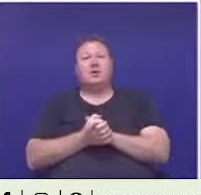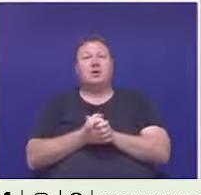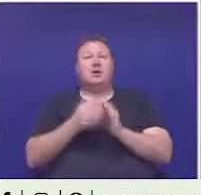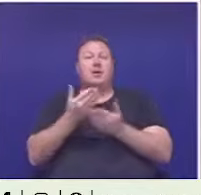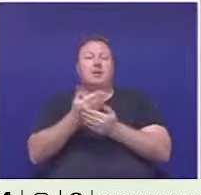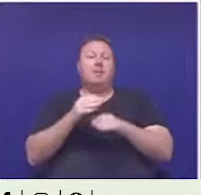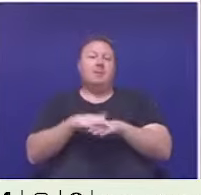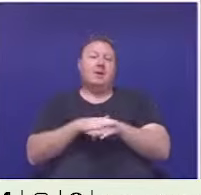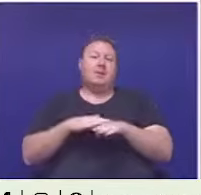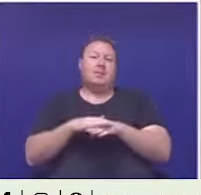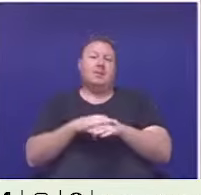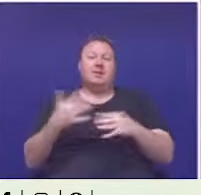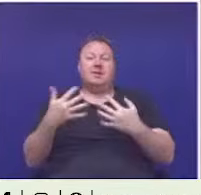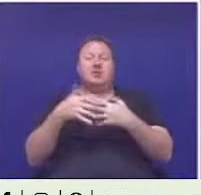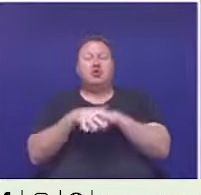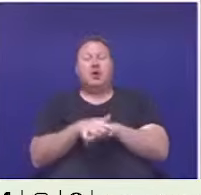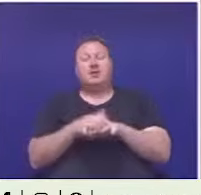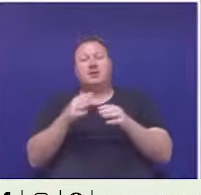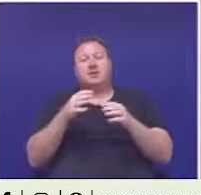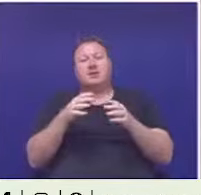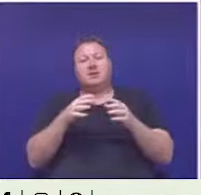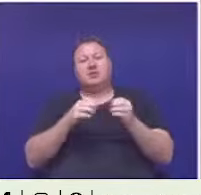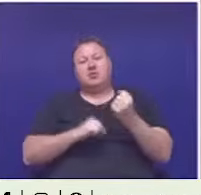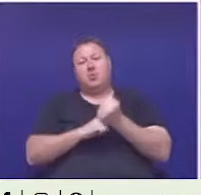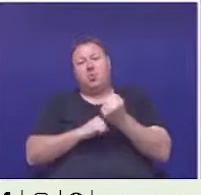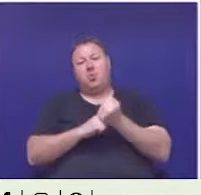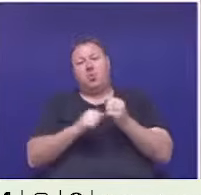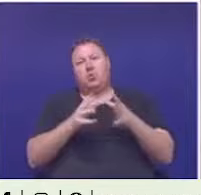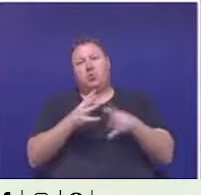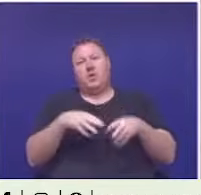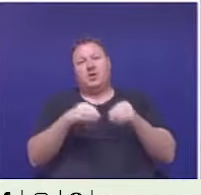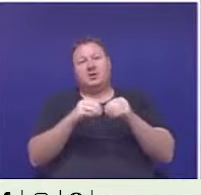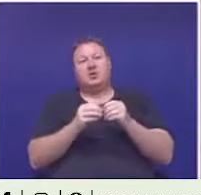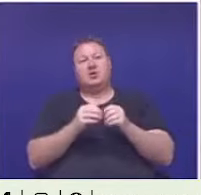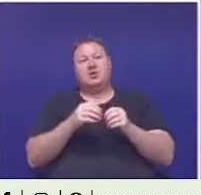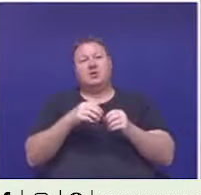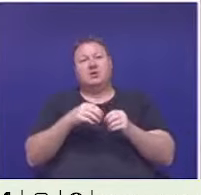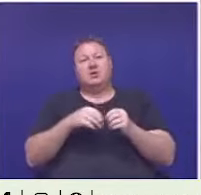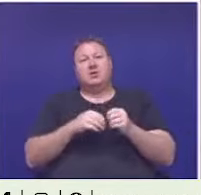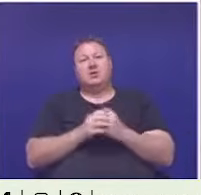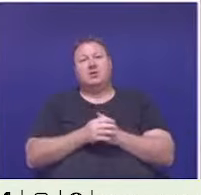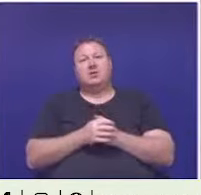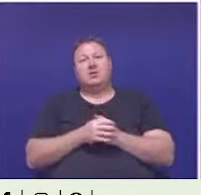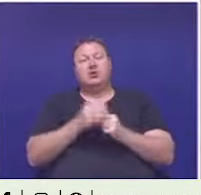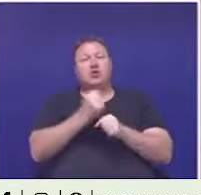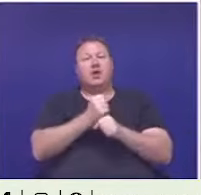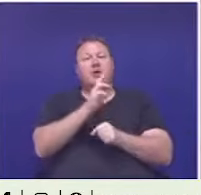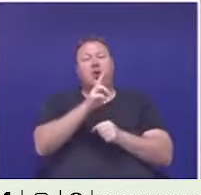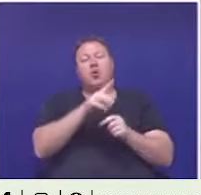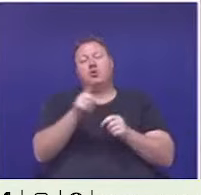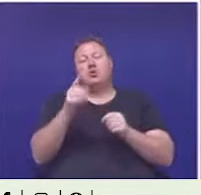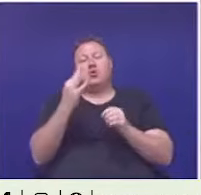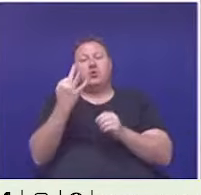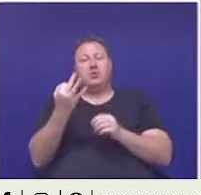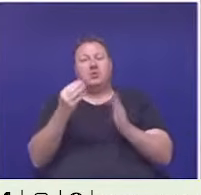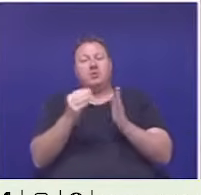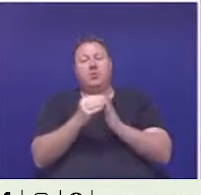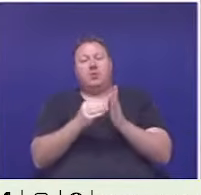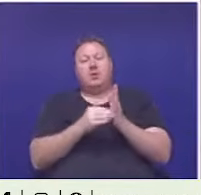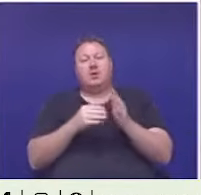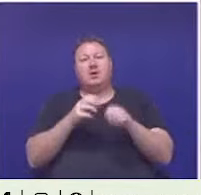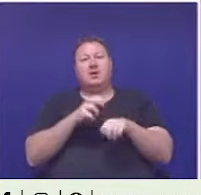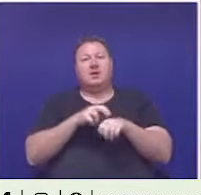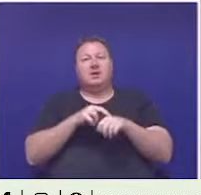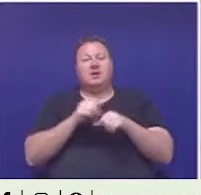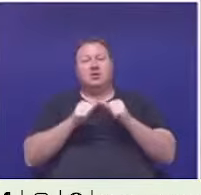minimum integrated package of supports to improve literacy in grade R to 3. This is important because we need greater consistency